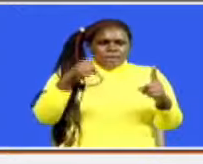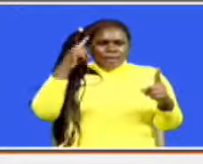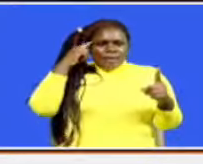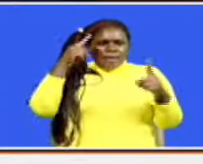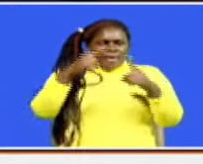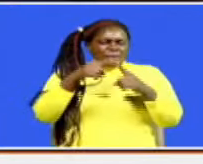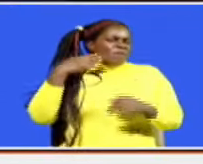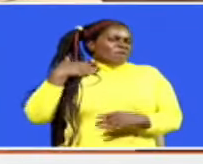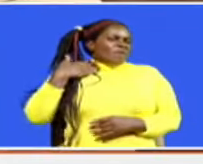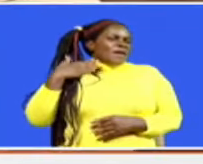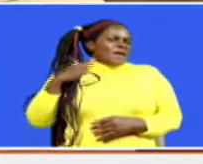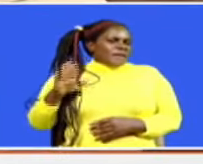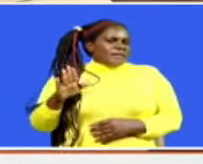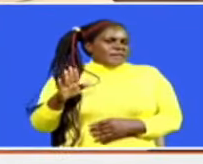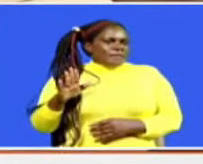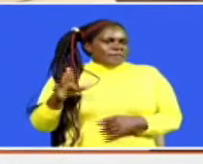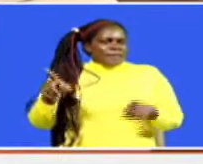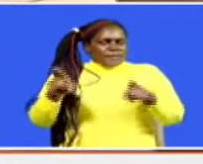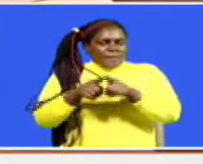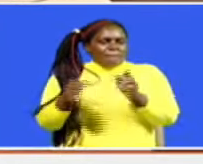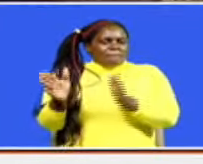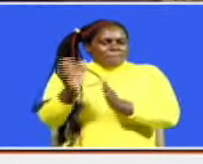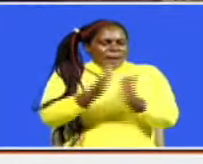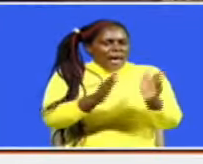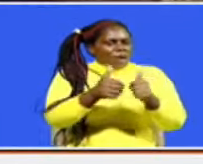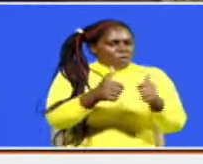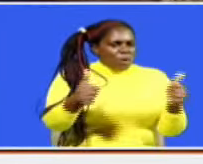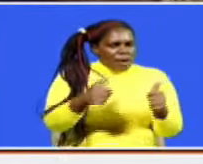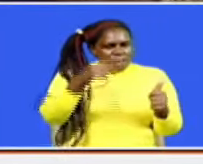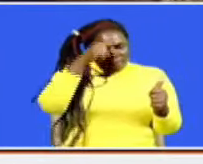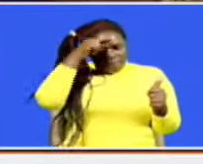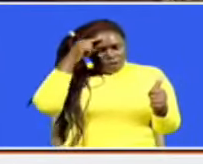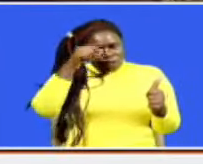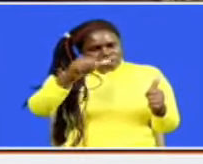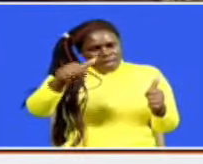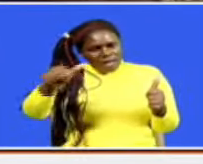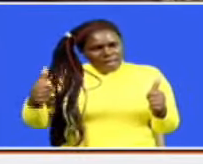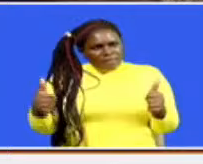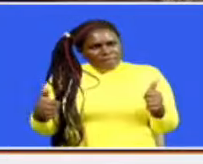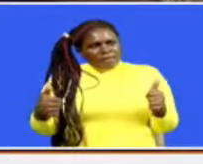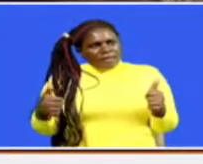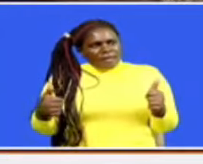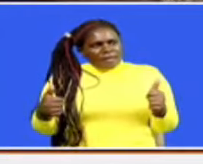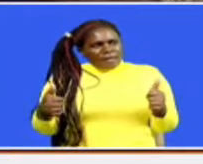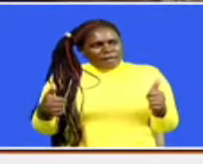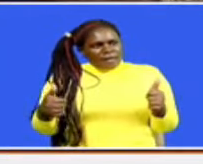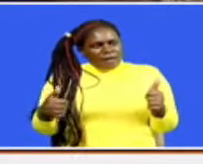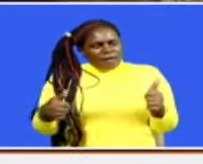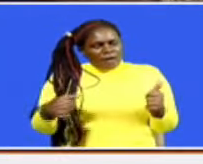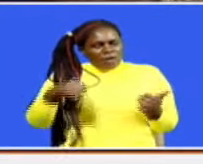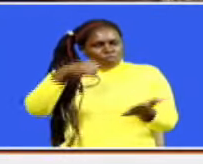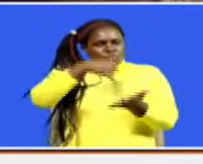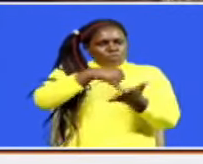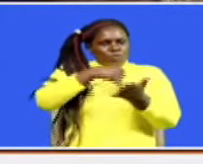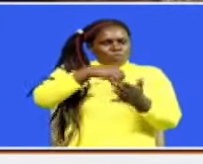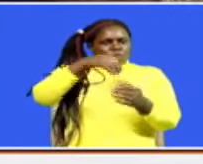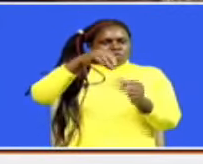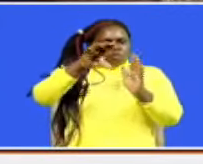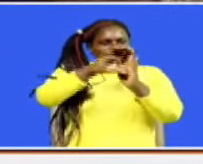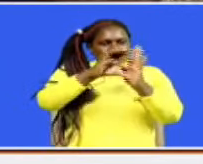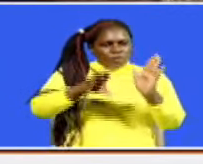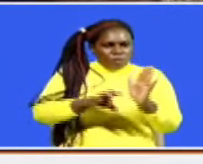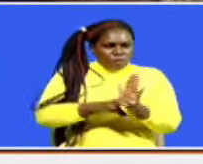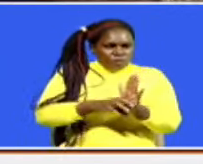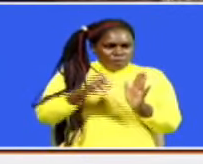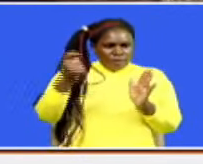by hatred and it was premeditated. But because of other considerations constitutionally, that usually they are,